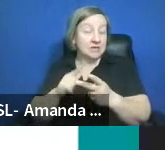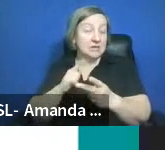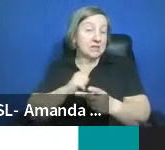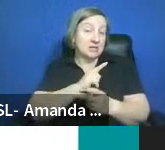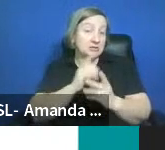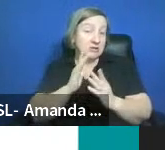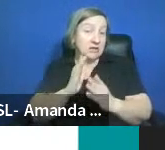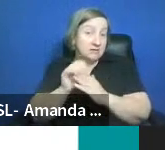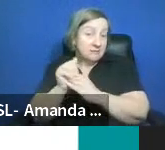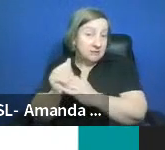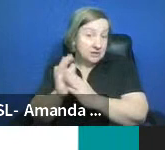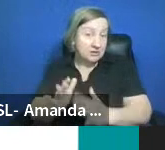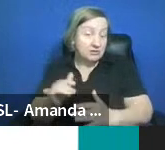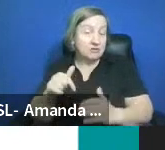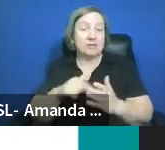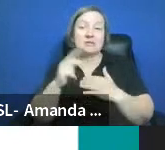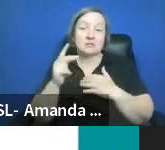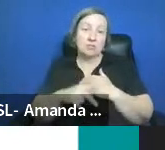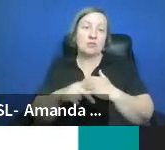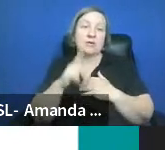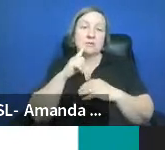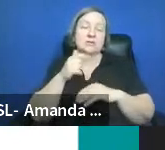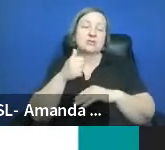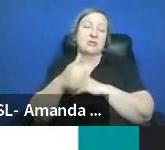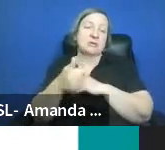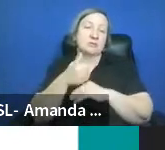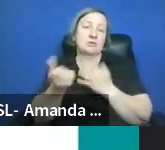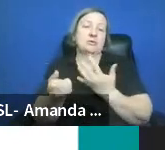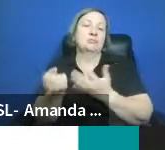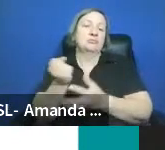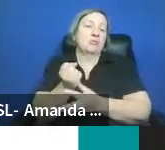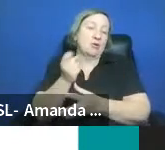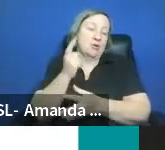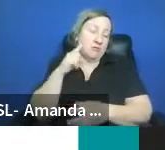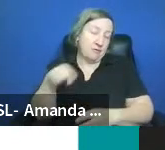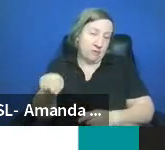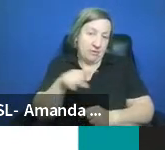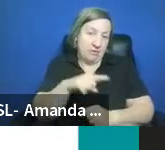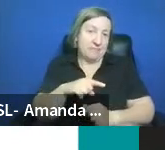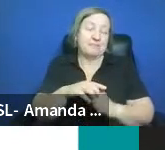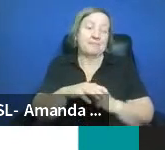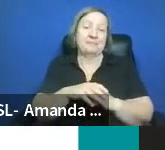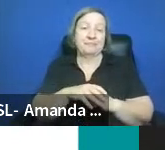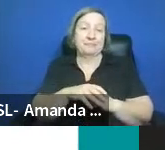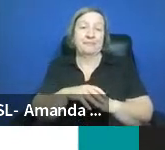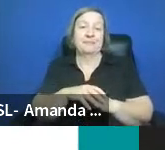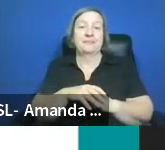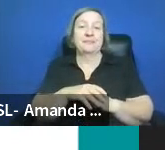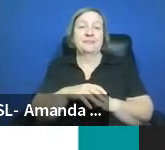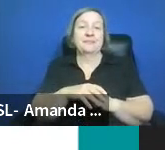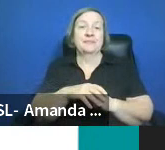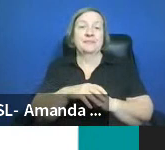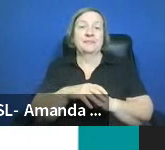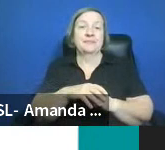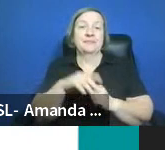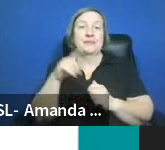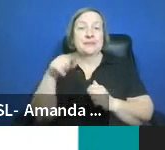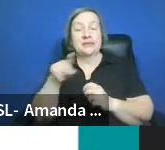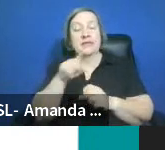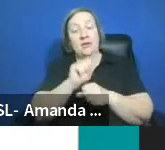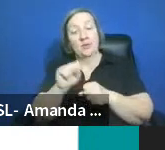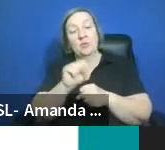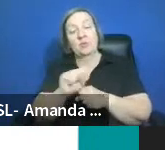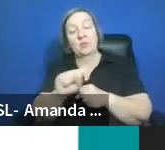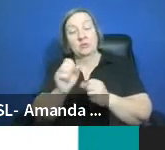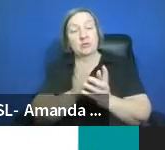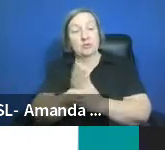leadership that this program is a transportation priority for them, and that as they work